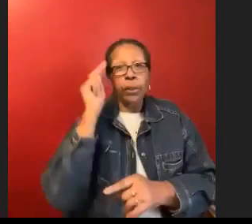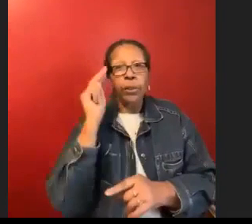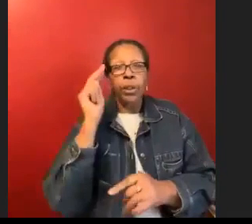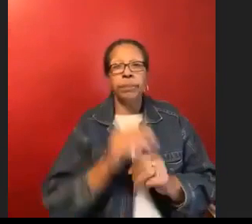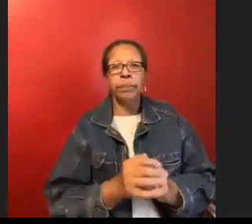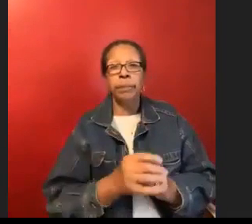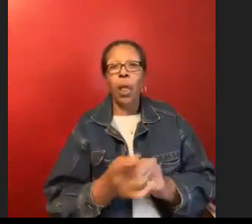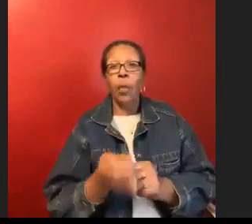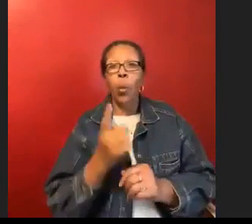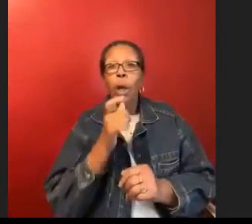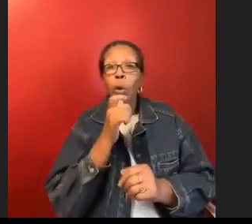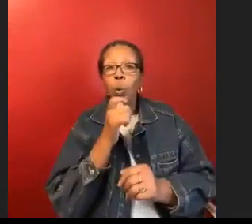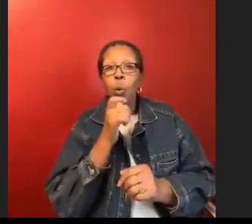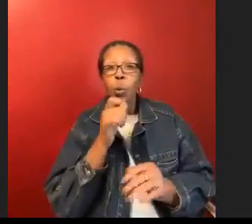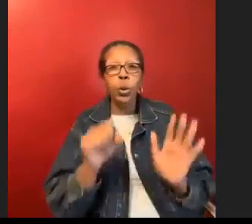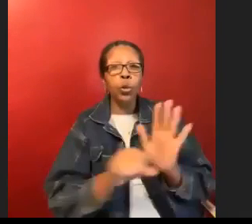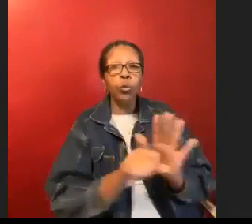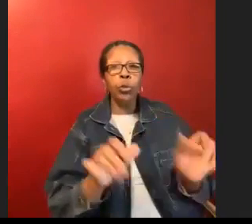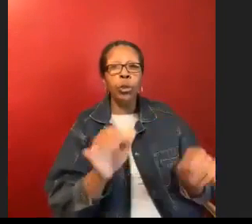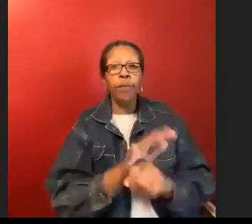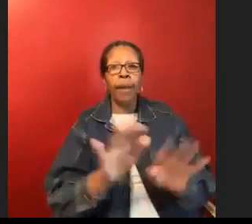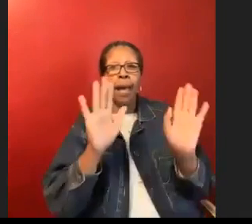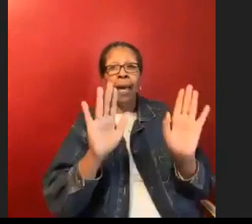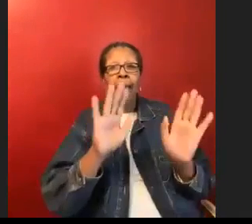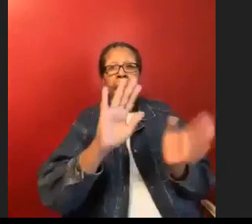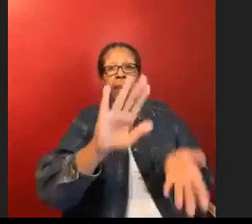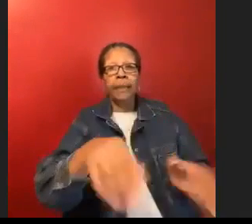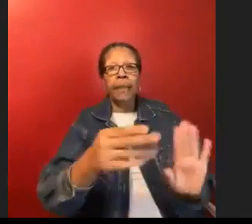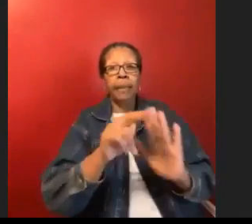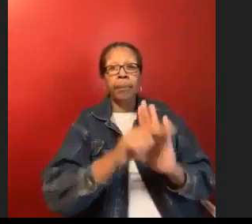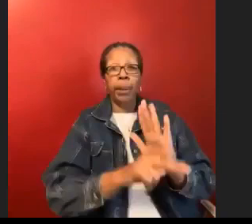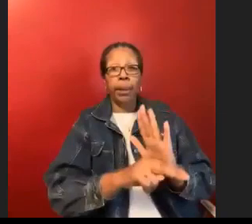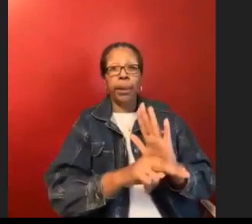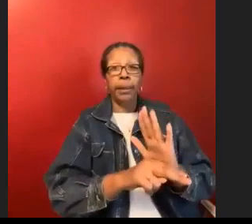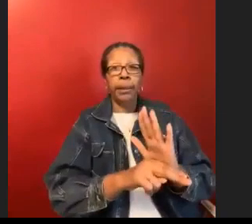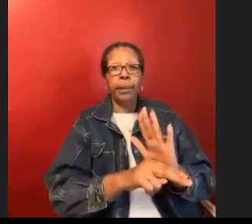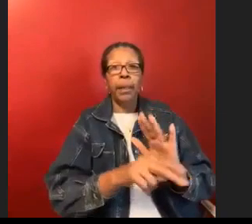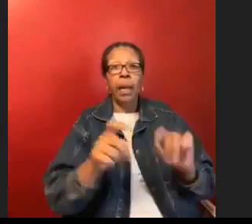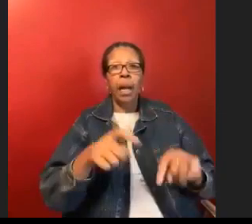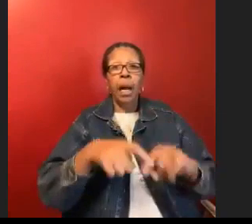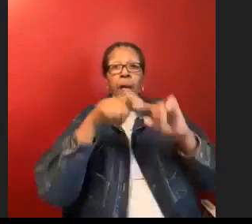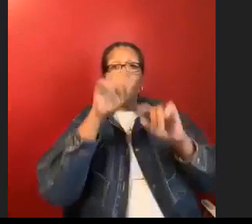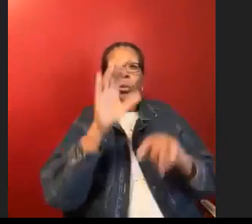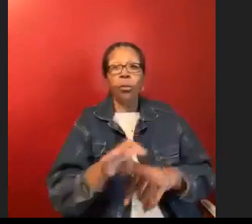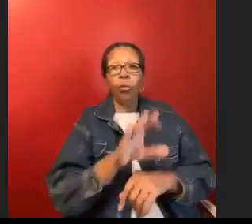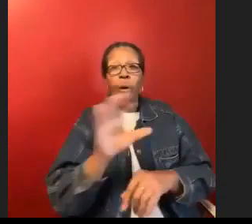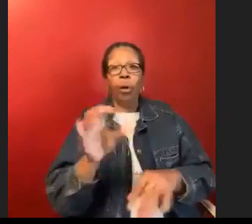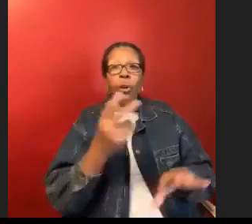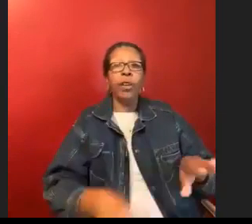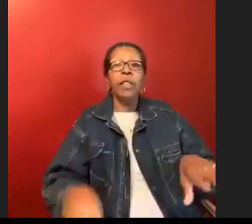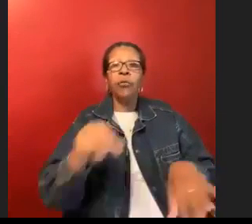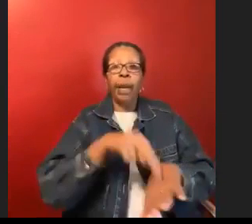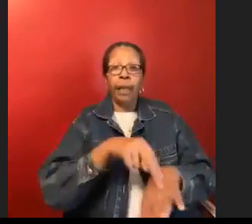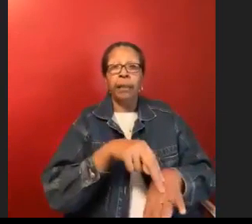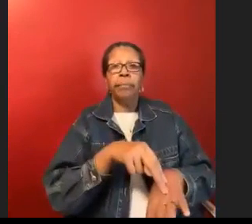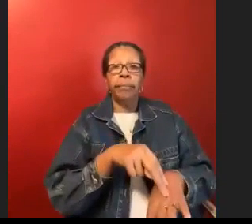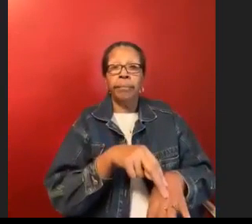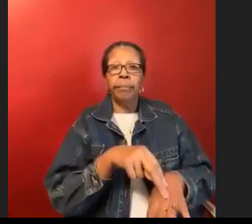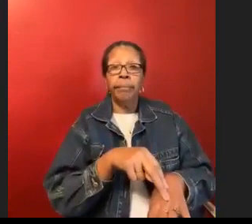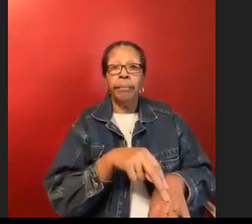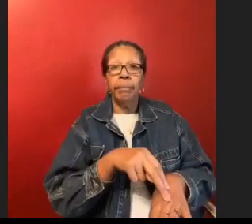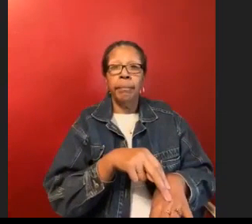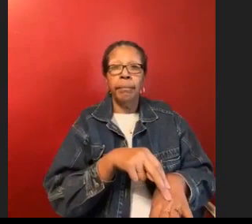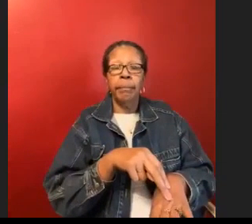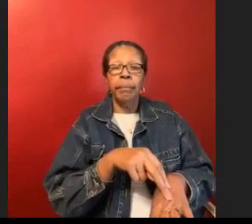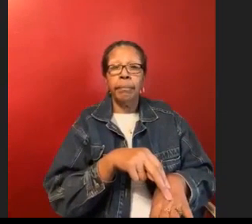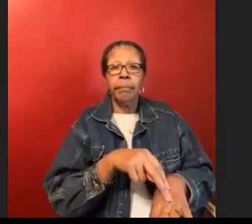who was crucified, dead, and buried, the one who died on the cross, the one who was resurrected from the